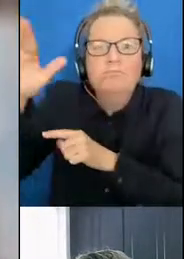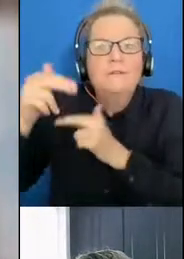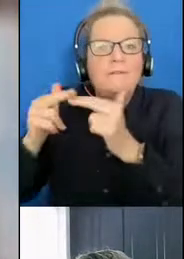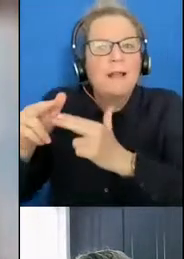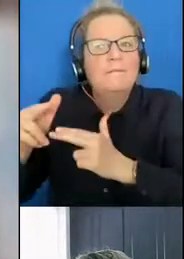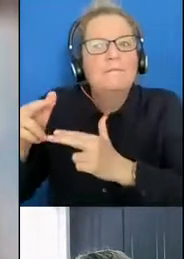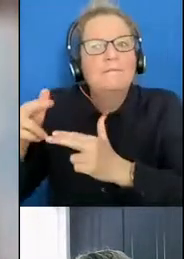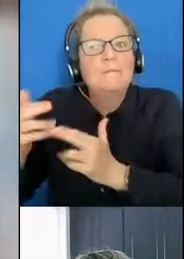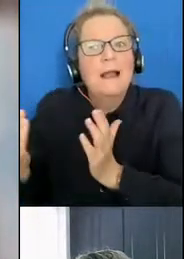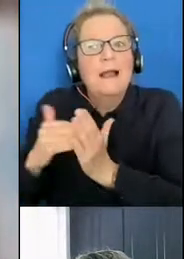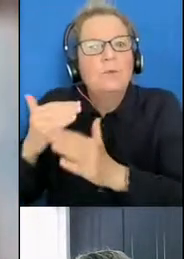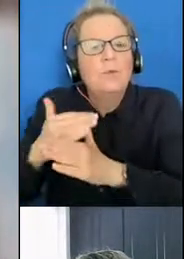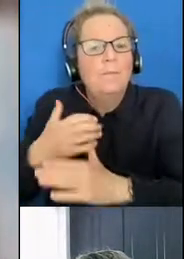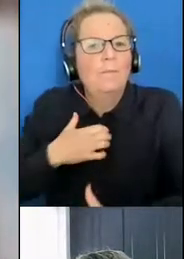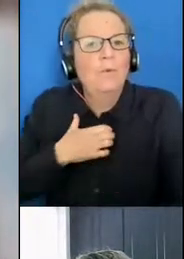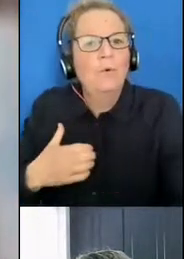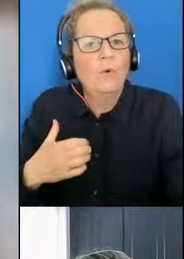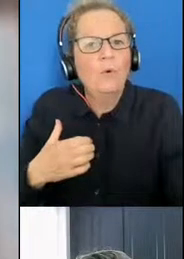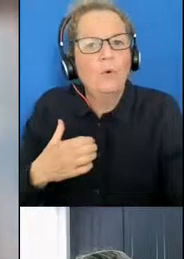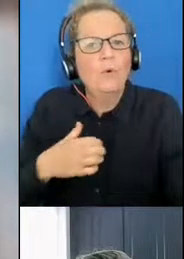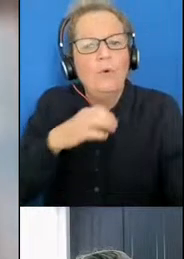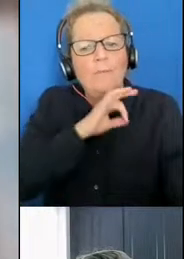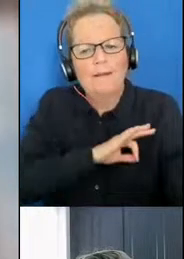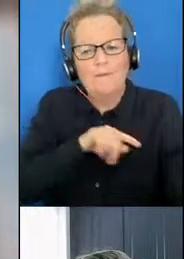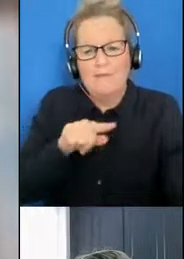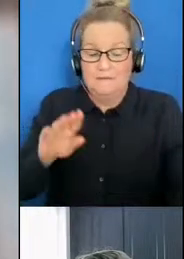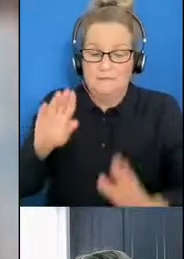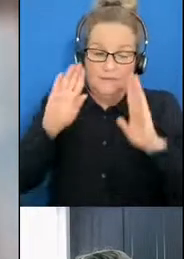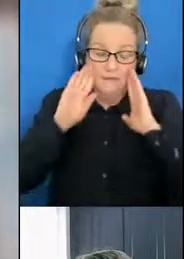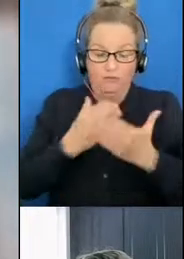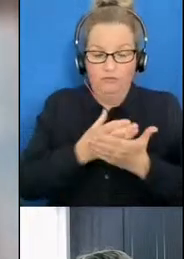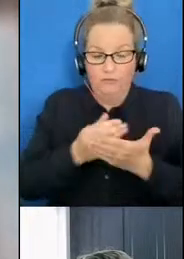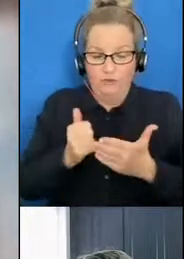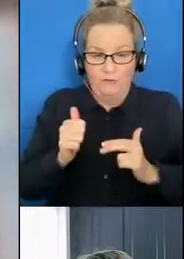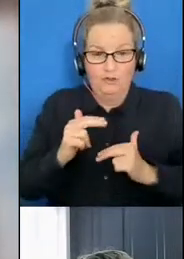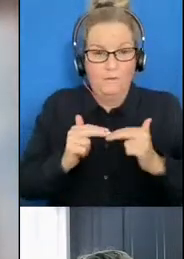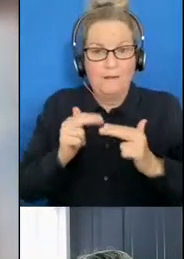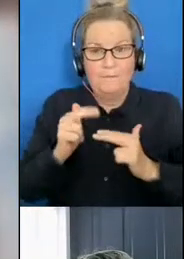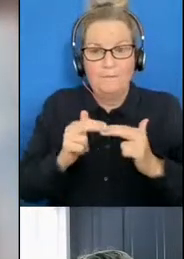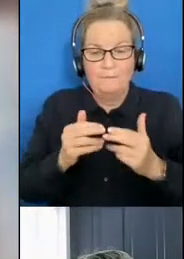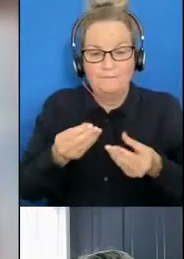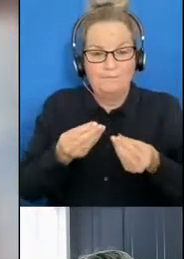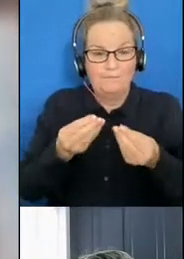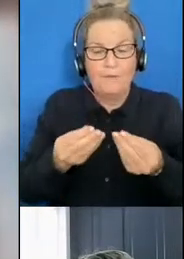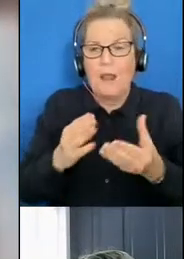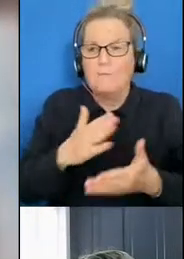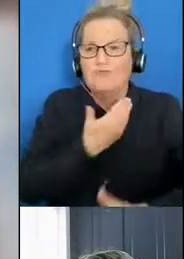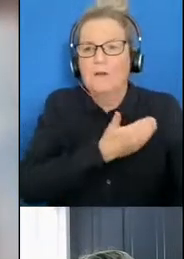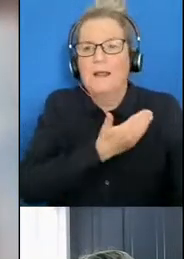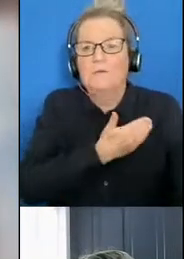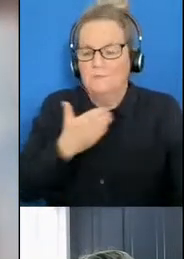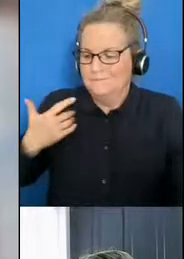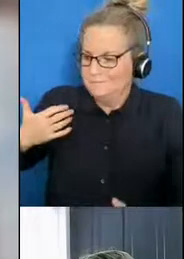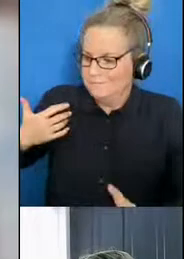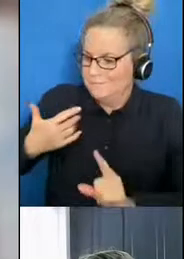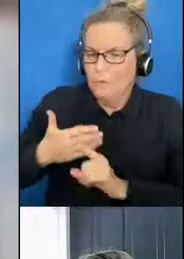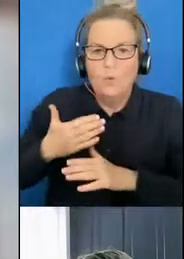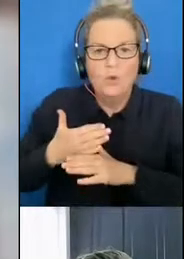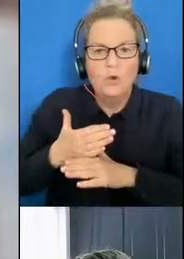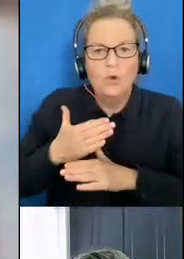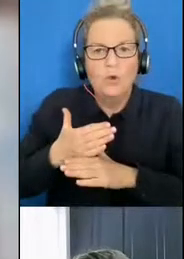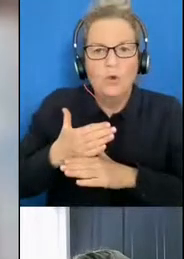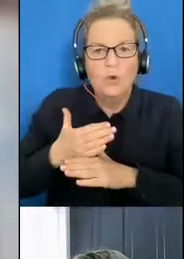So it's a fantastic resource that we have developed, and I'm really proud of the work that's been done